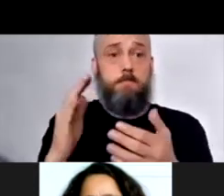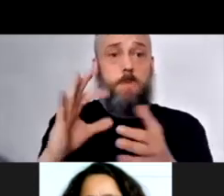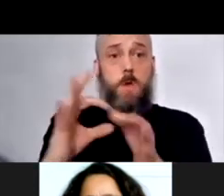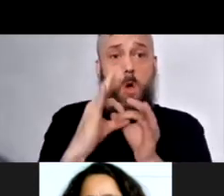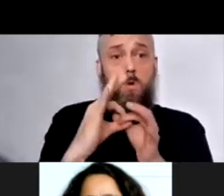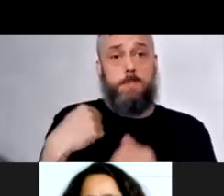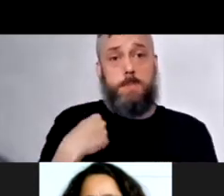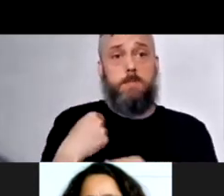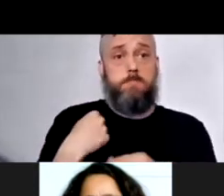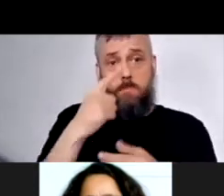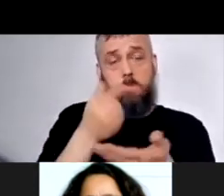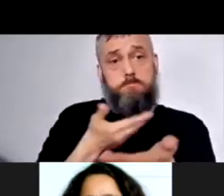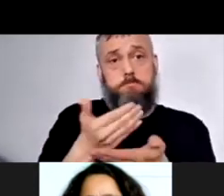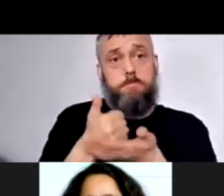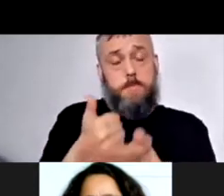well. But